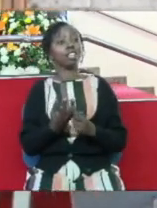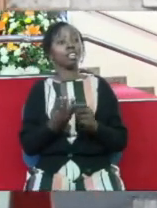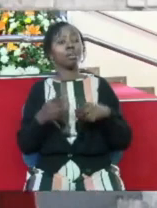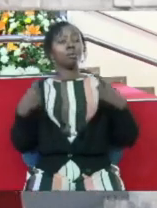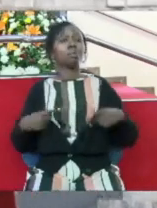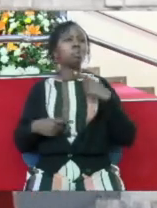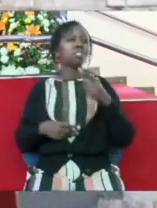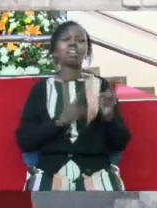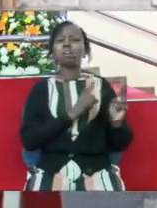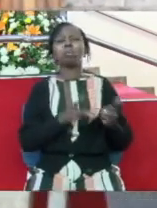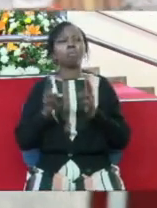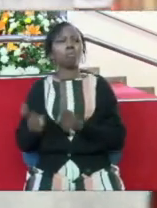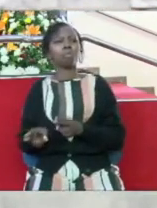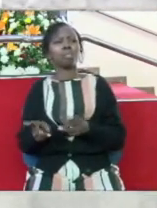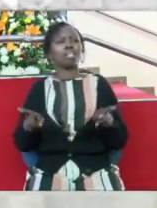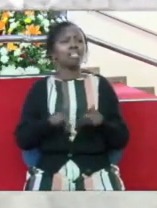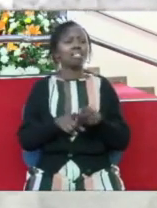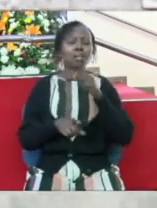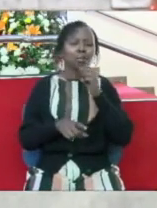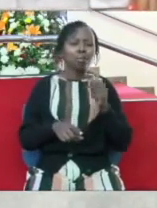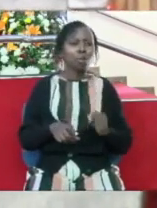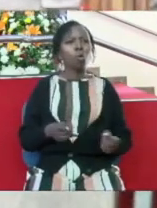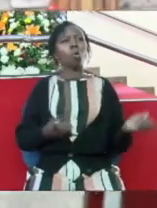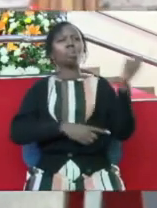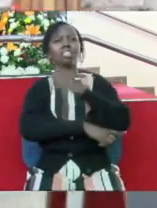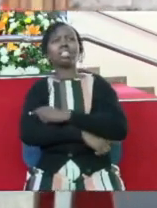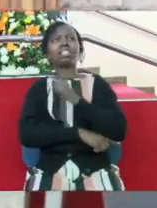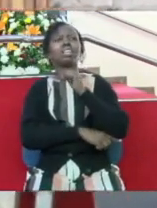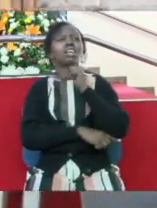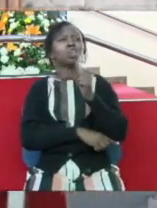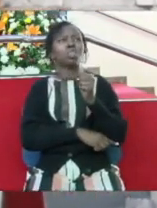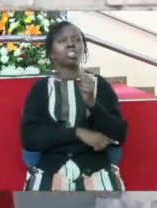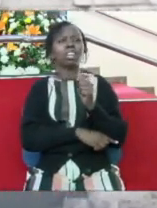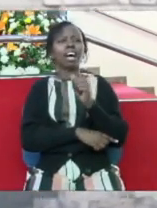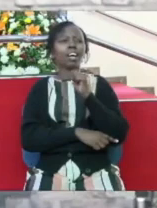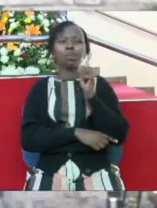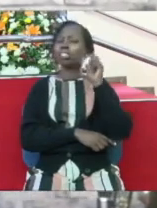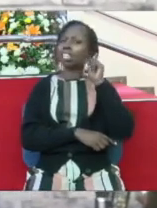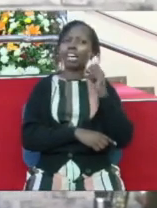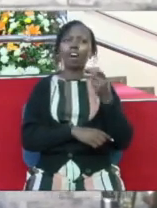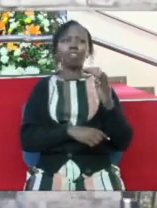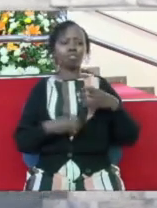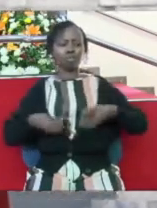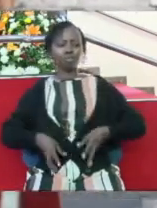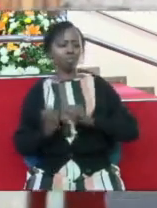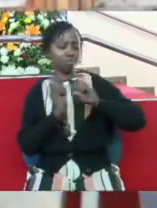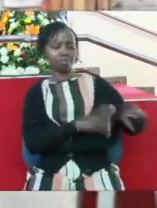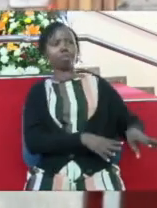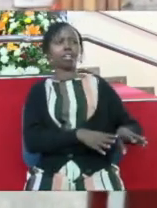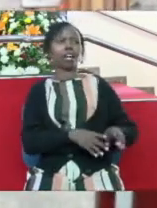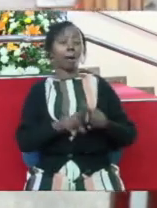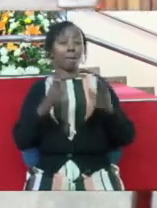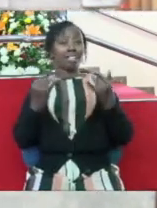kitu ya kawaida tu. In the olden days you never used to hear of abortions. Siku za kale haungesikia kuavya mimba. But nowadays it has become